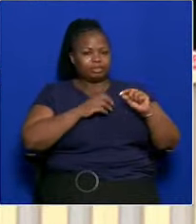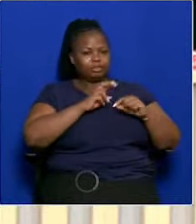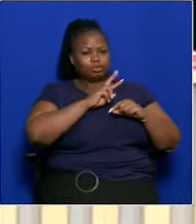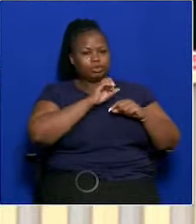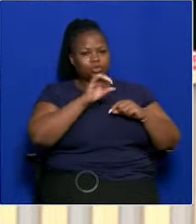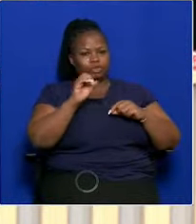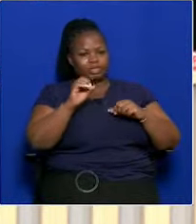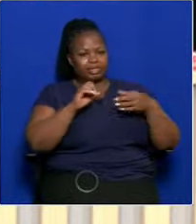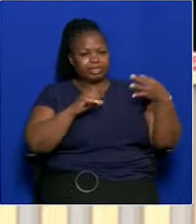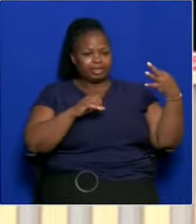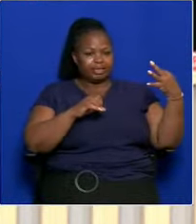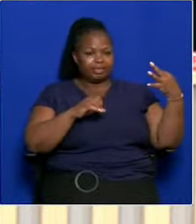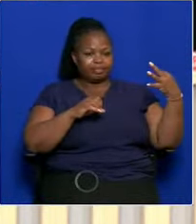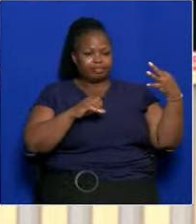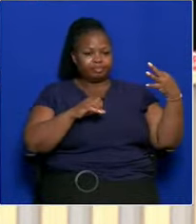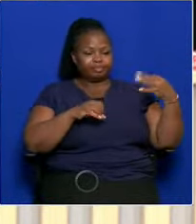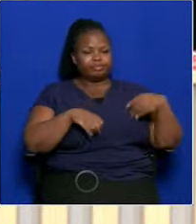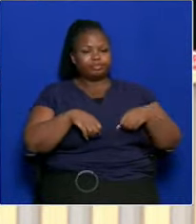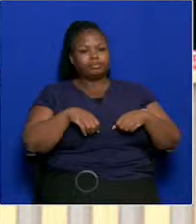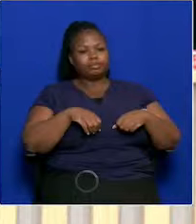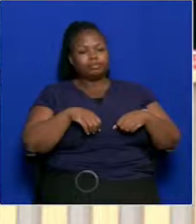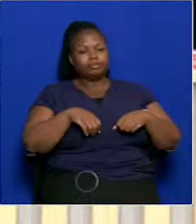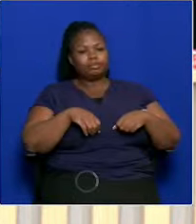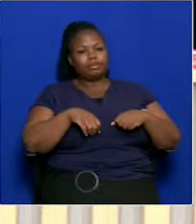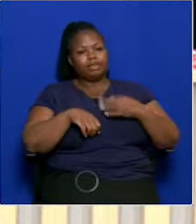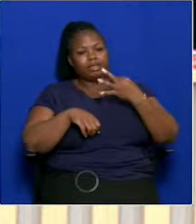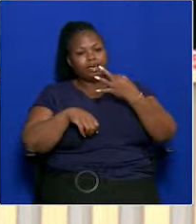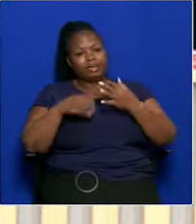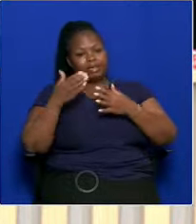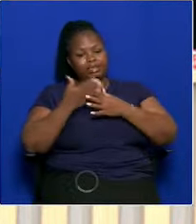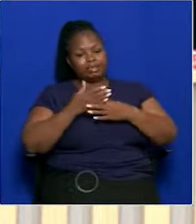in 2006.